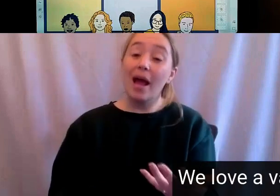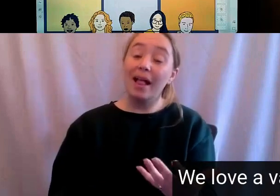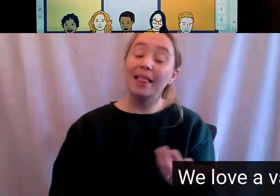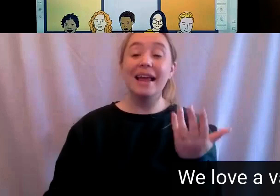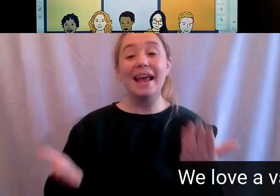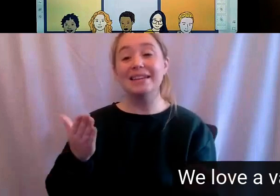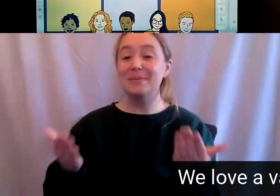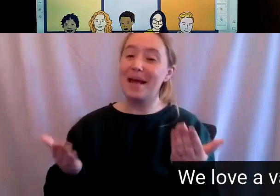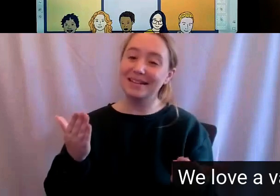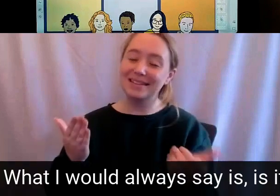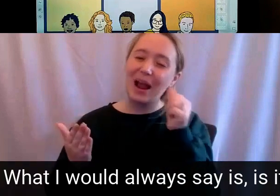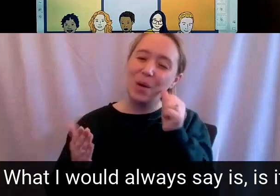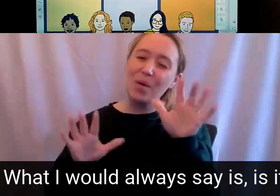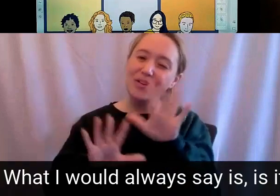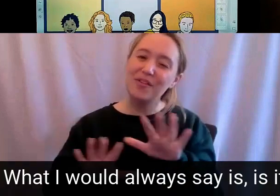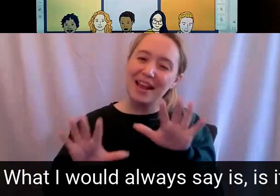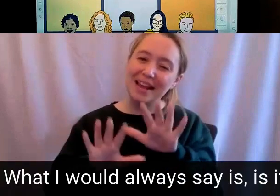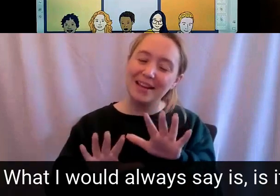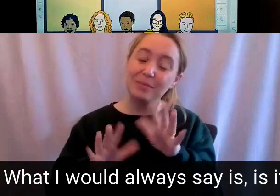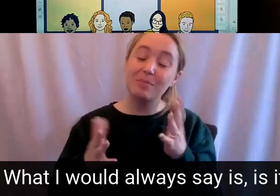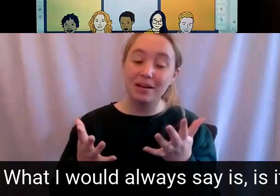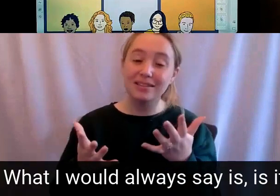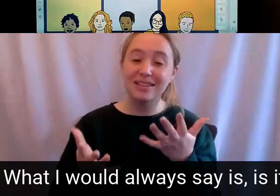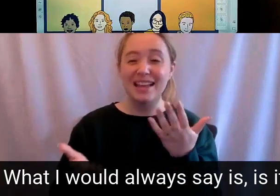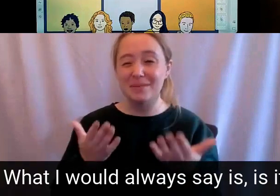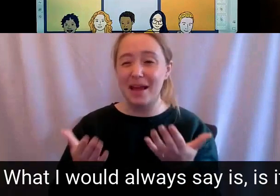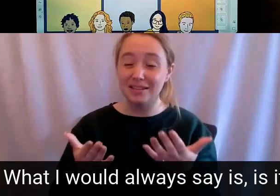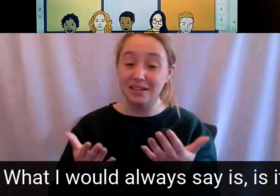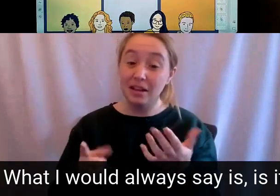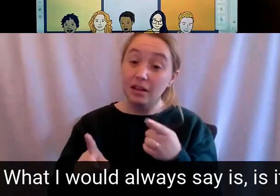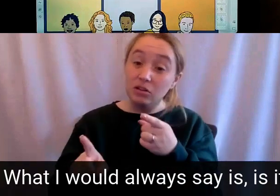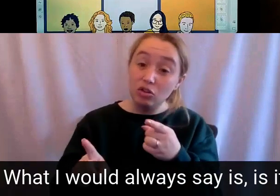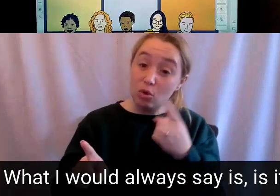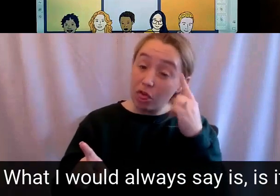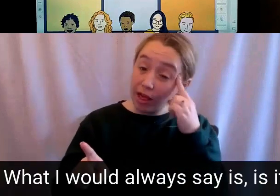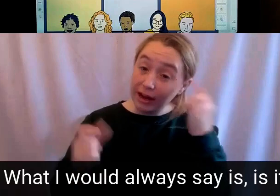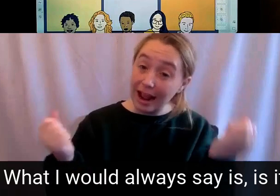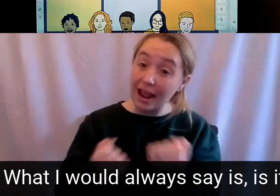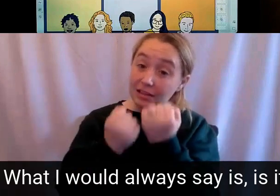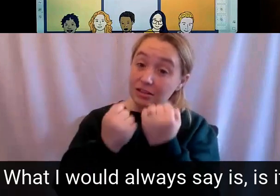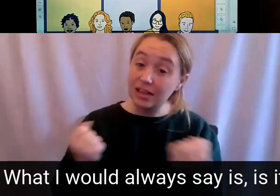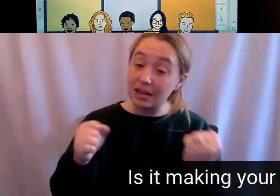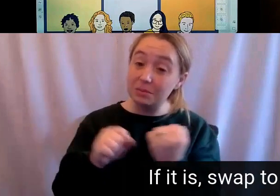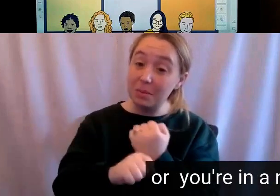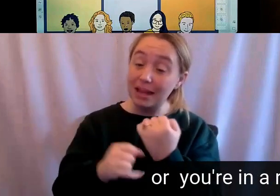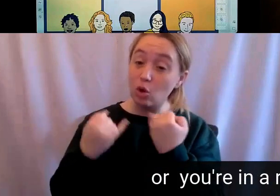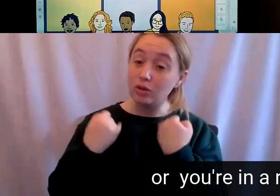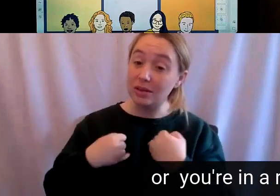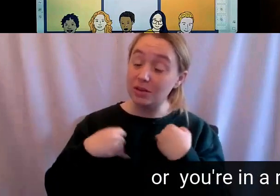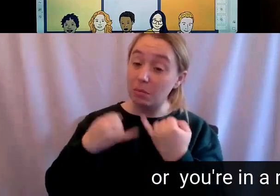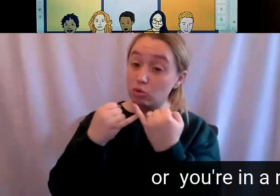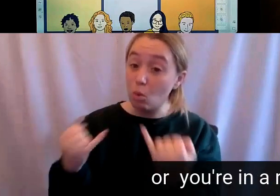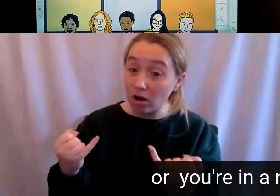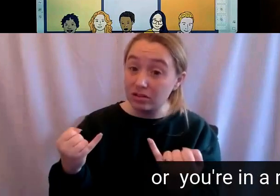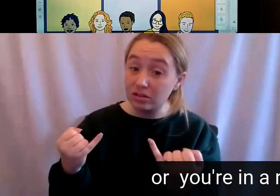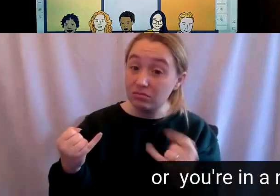a vague answer. What I would always say is it making your symptoms worse? Is it making your